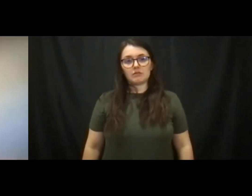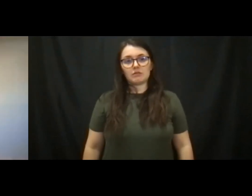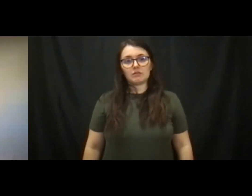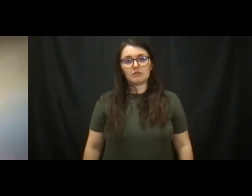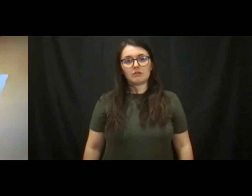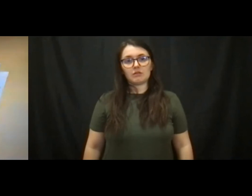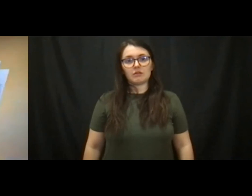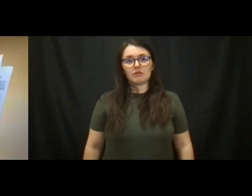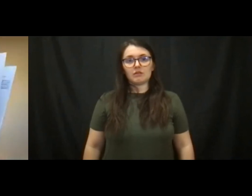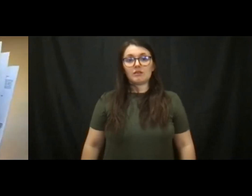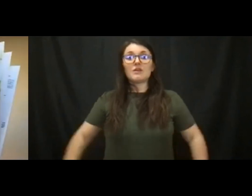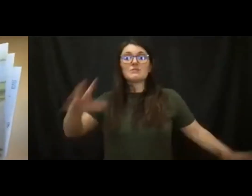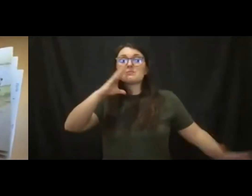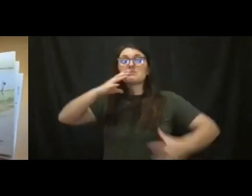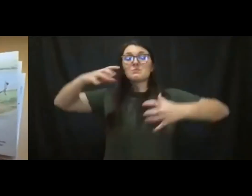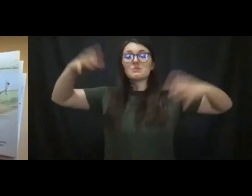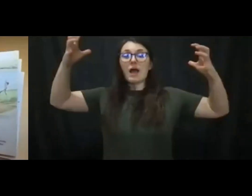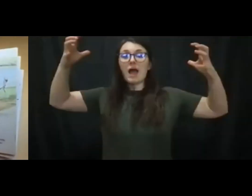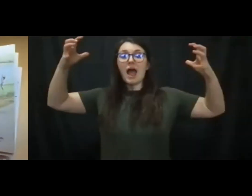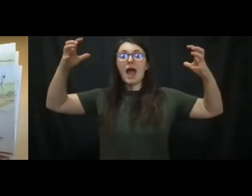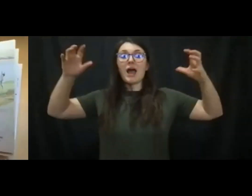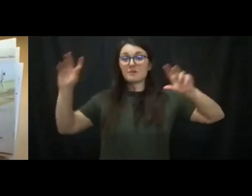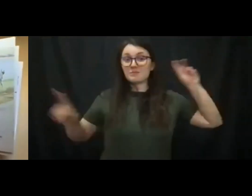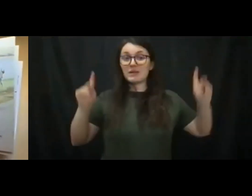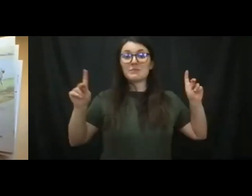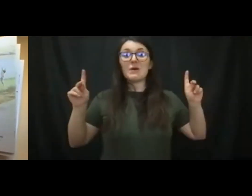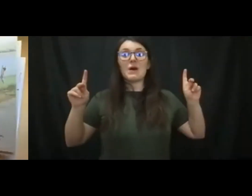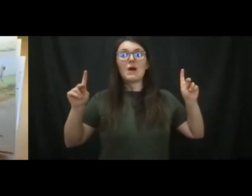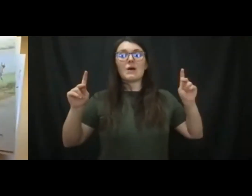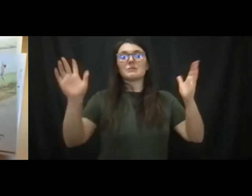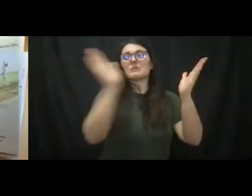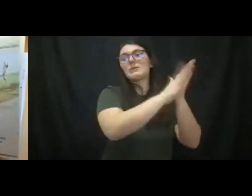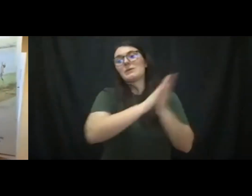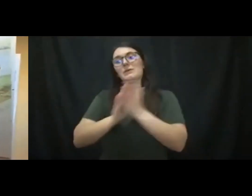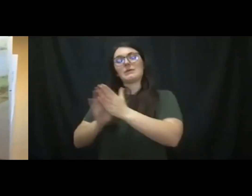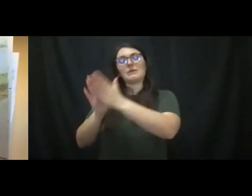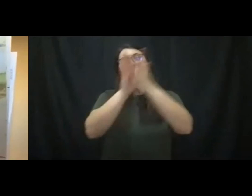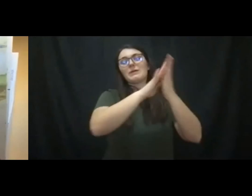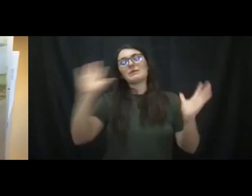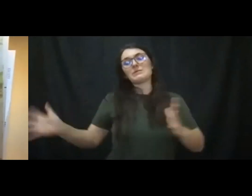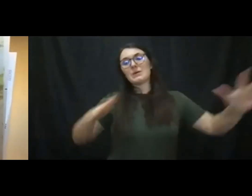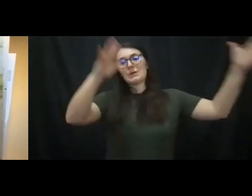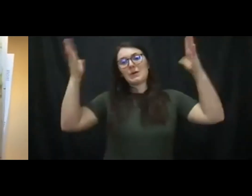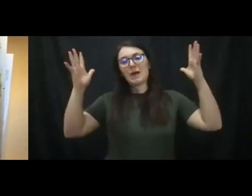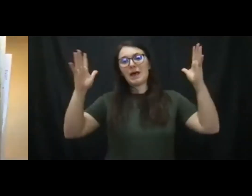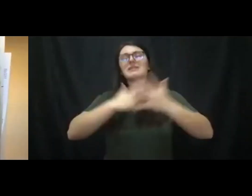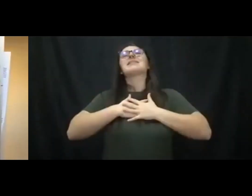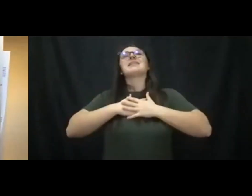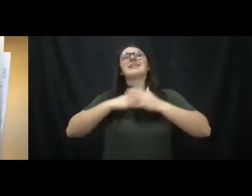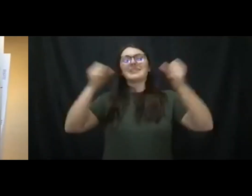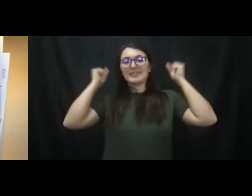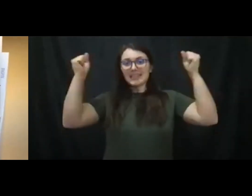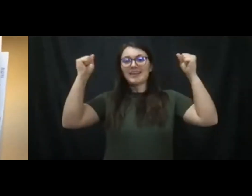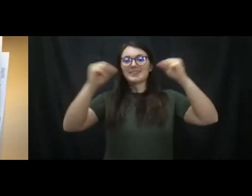There was a shout from the banks of the river, then another and another until everyone was cheering. Hooray for Humphrey,